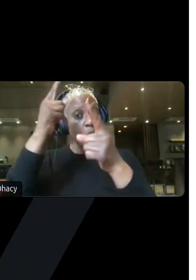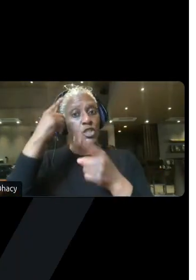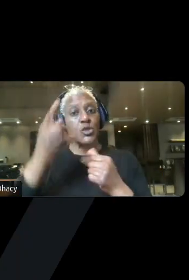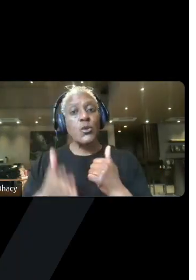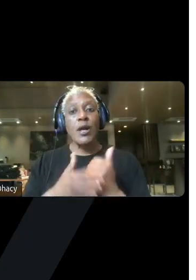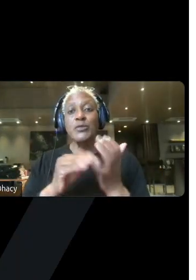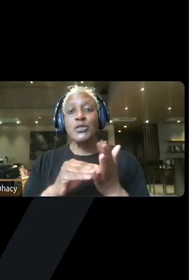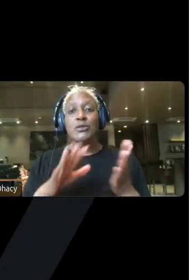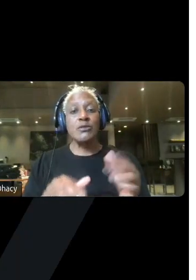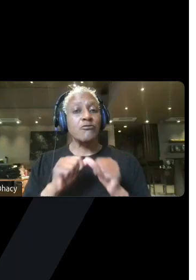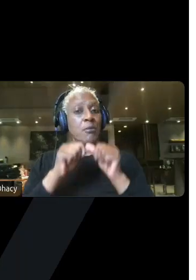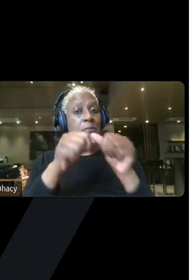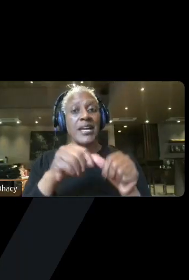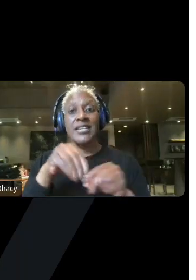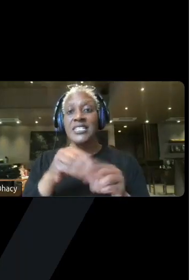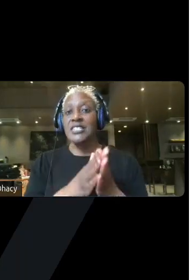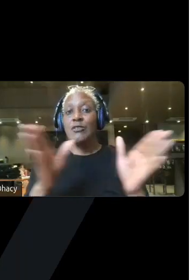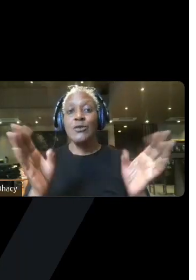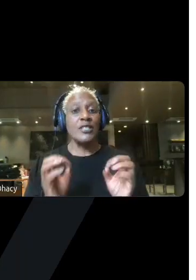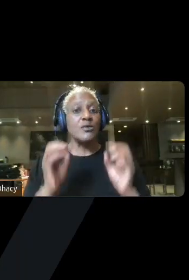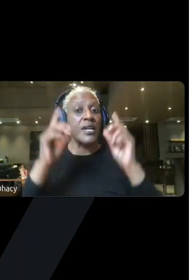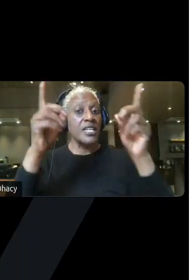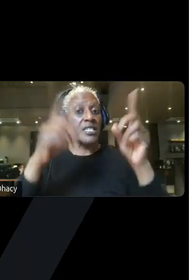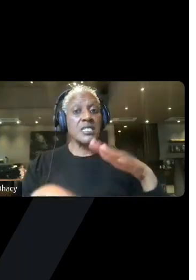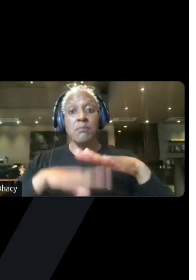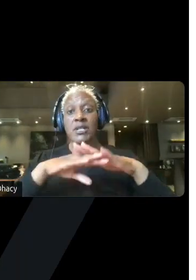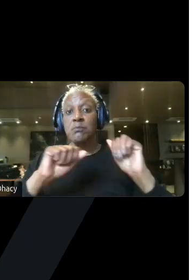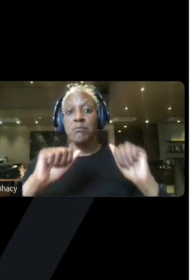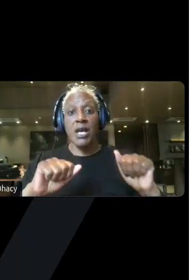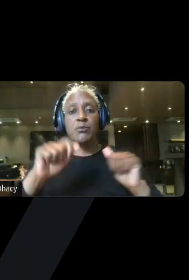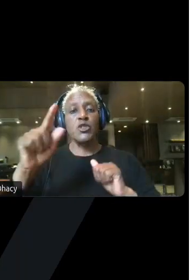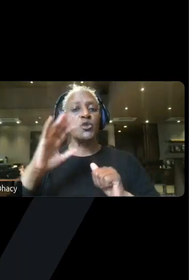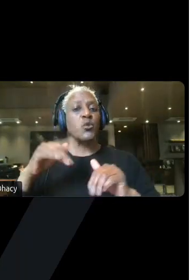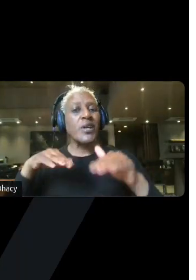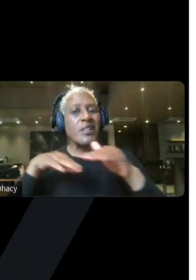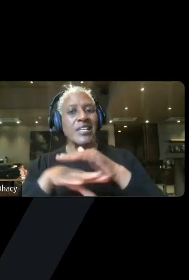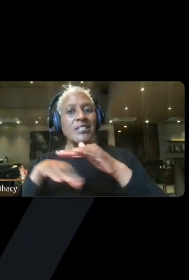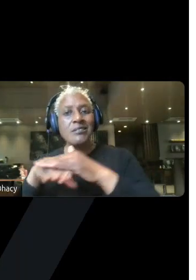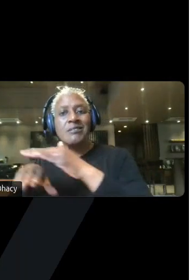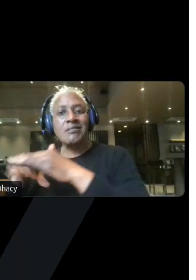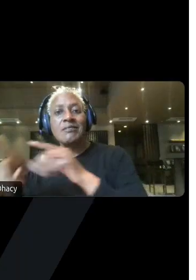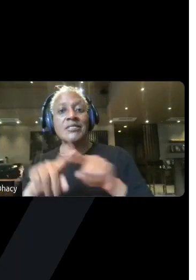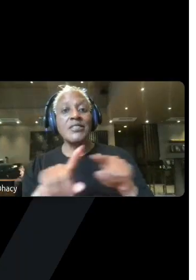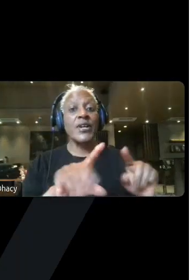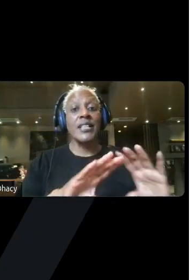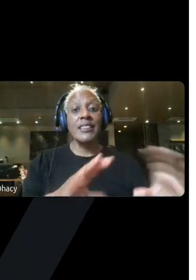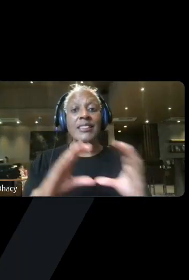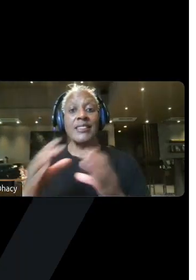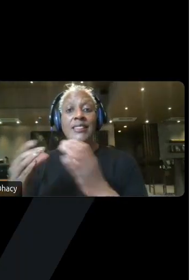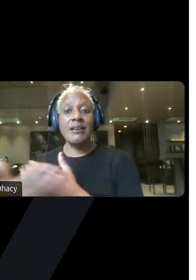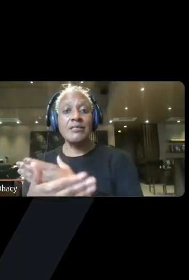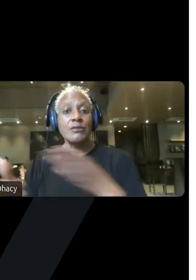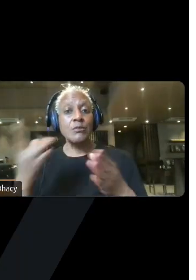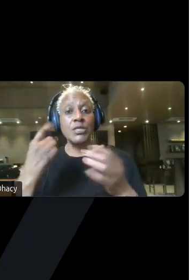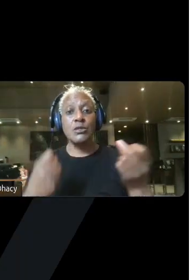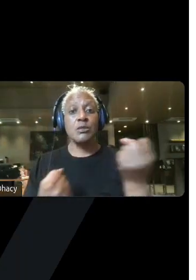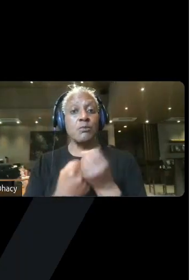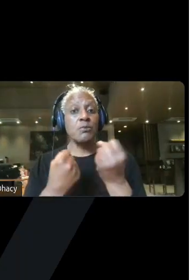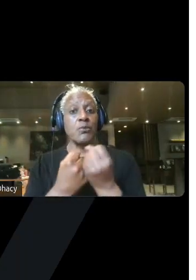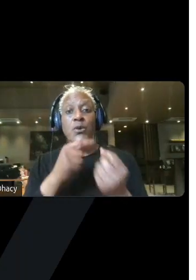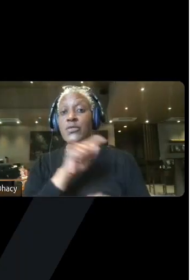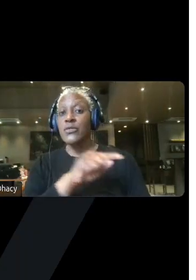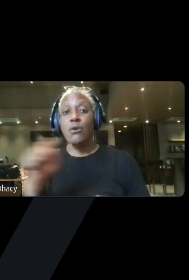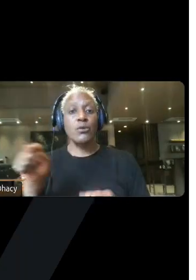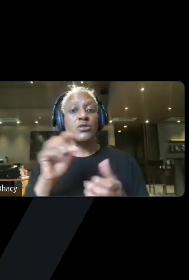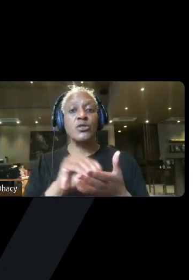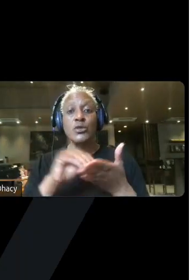as possible. Again, this as a professional, you're pushing into those gen ed classes. These are provided within the general education classroom